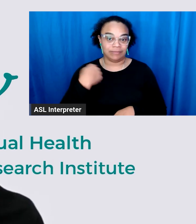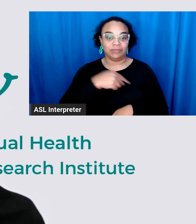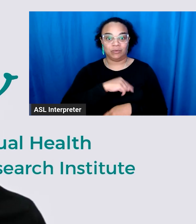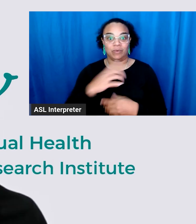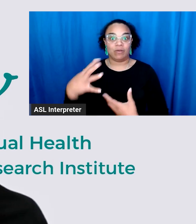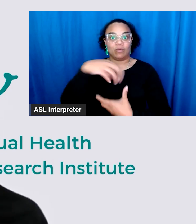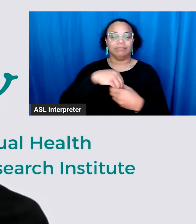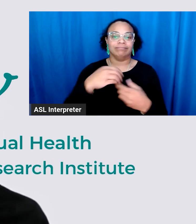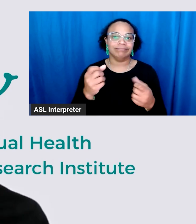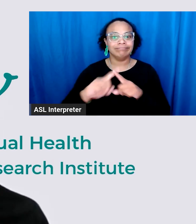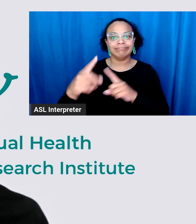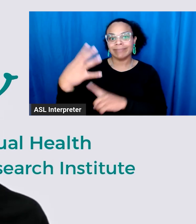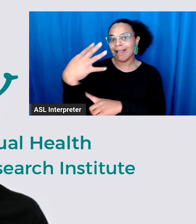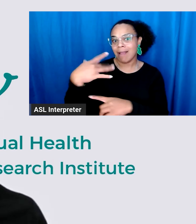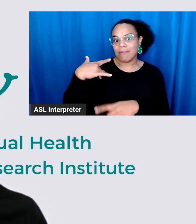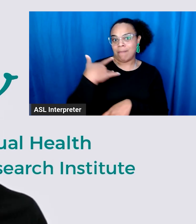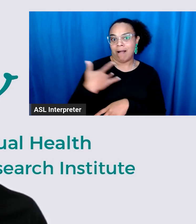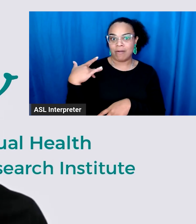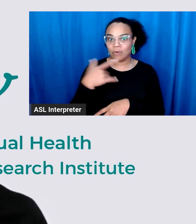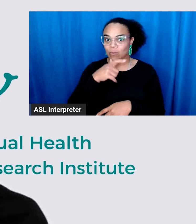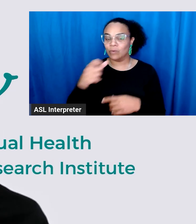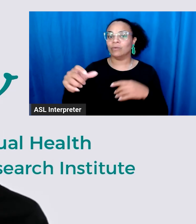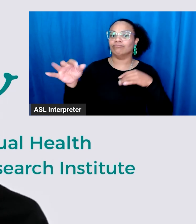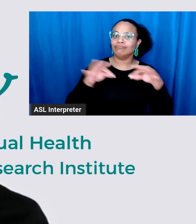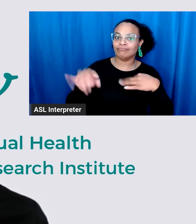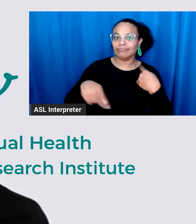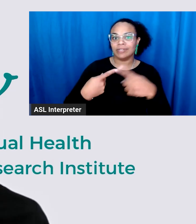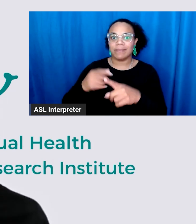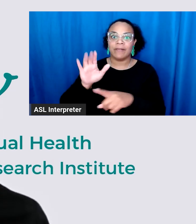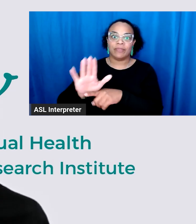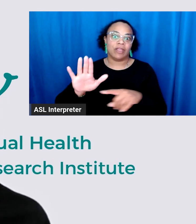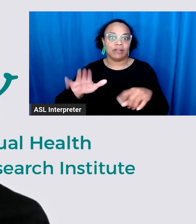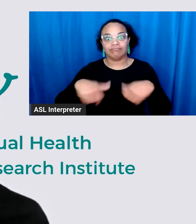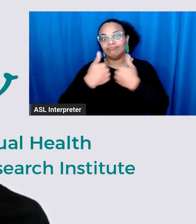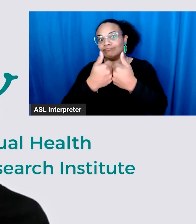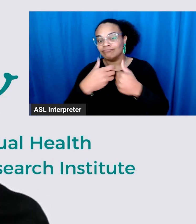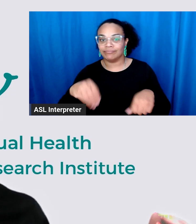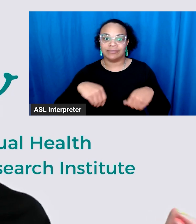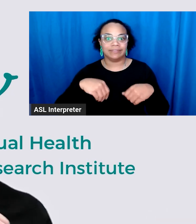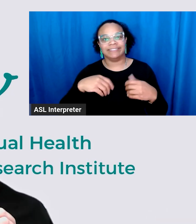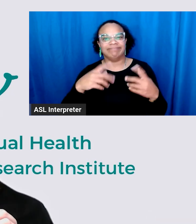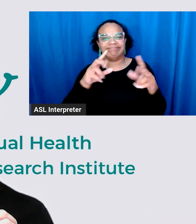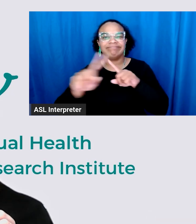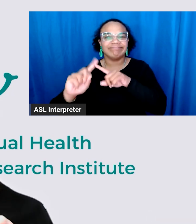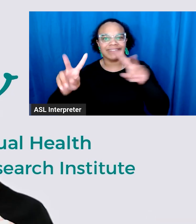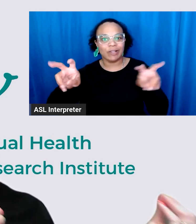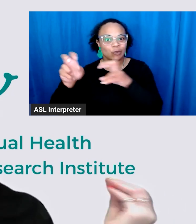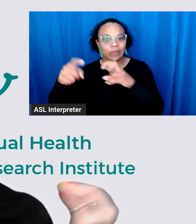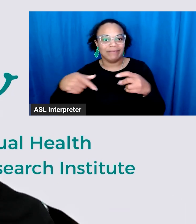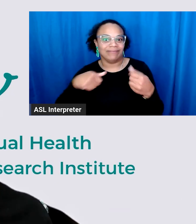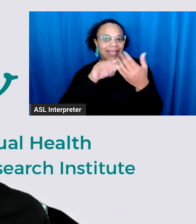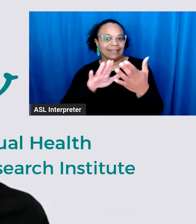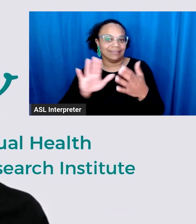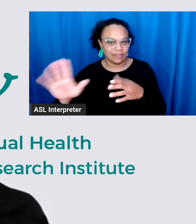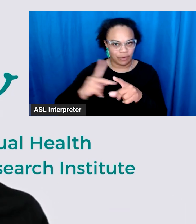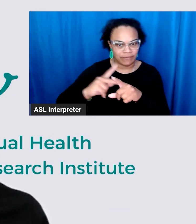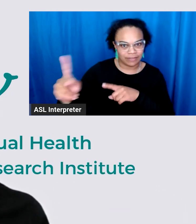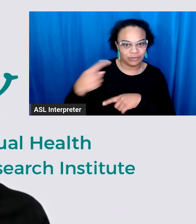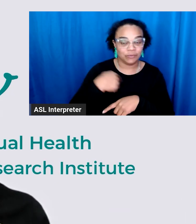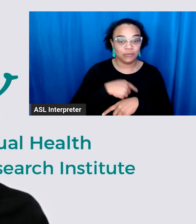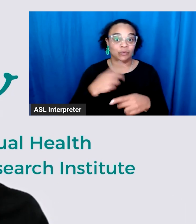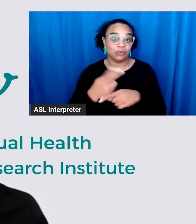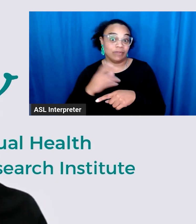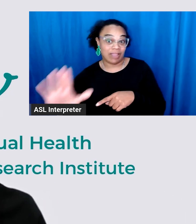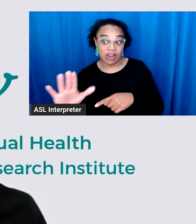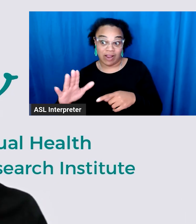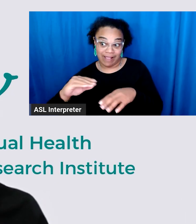CAM models who are advising us on some of the most pressing issues that they face in their profession. So we use this advice to develop initiatives that are going